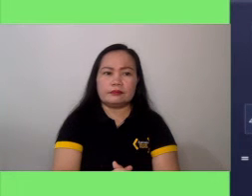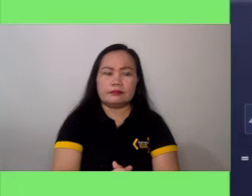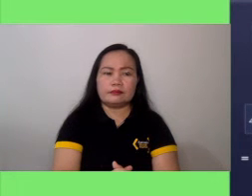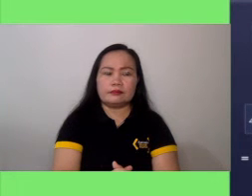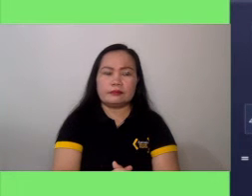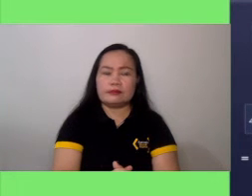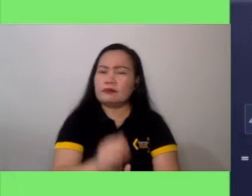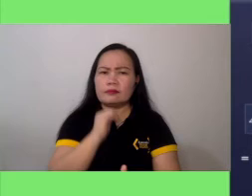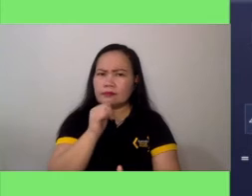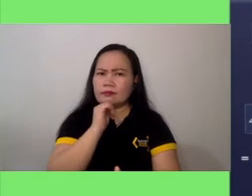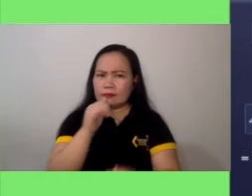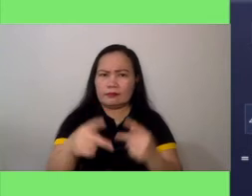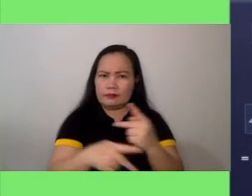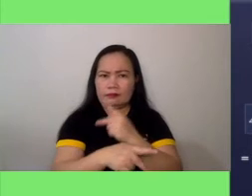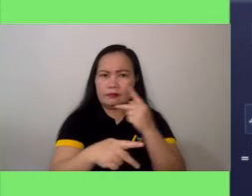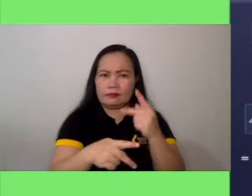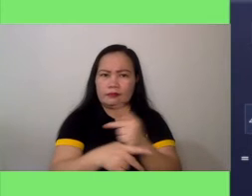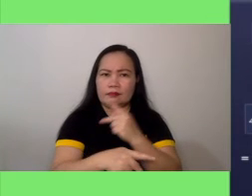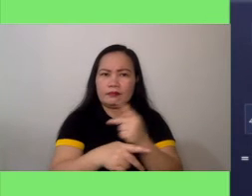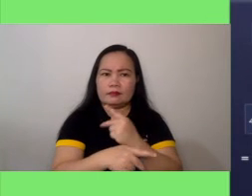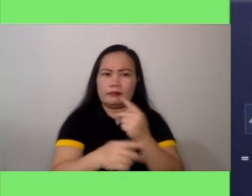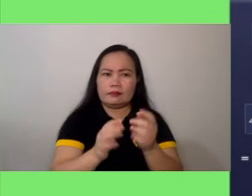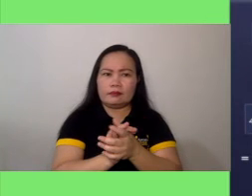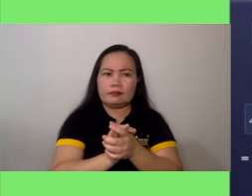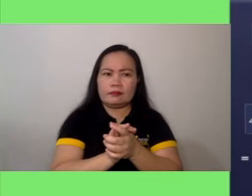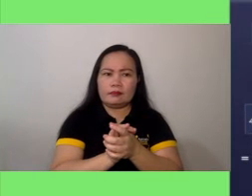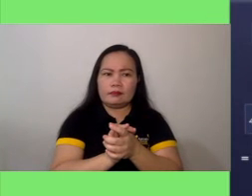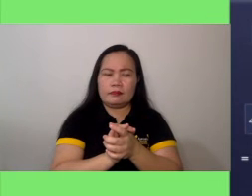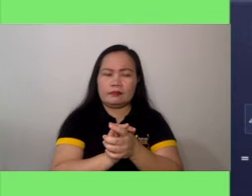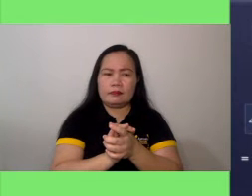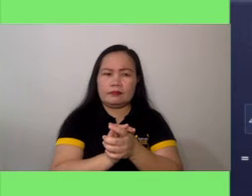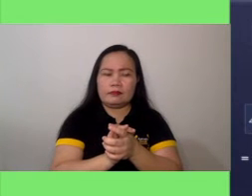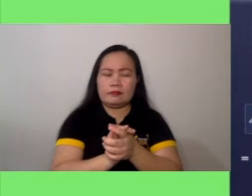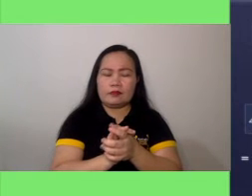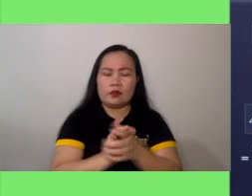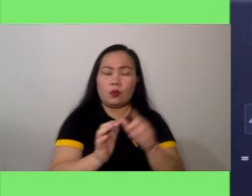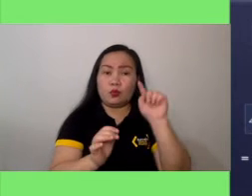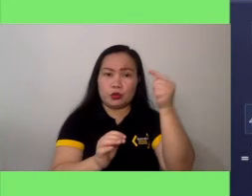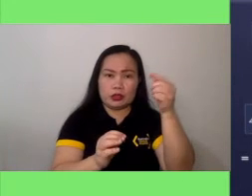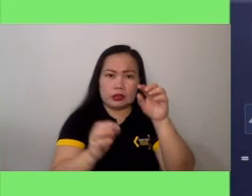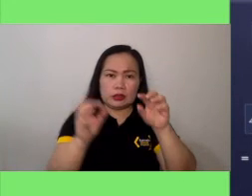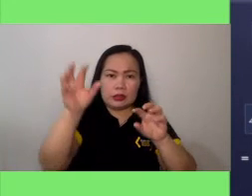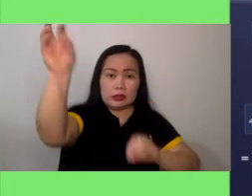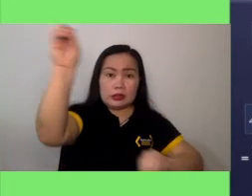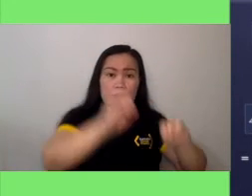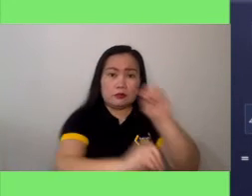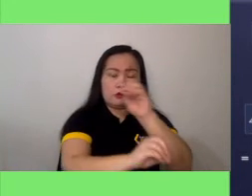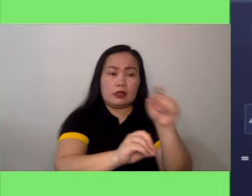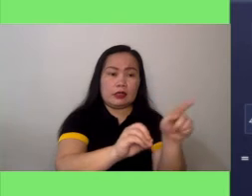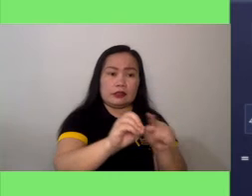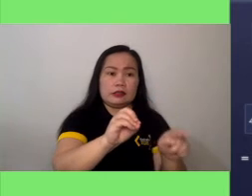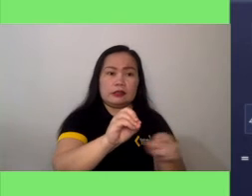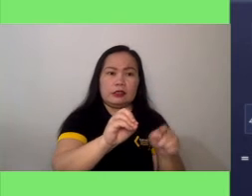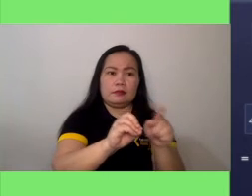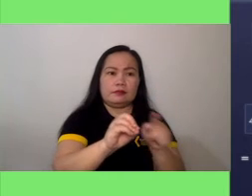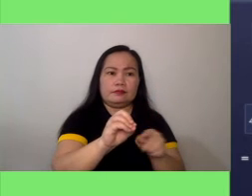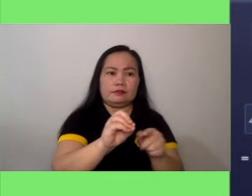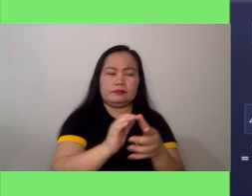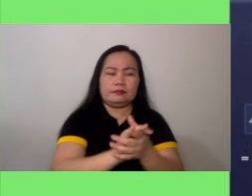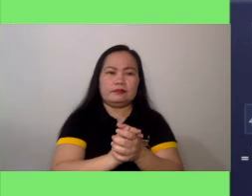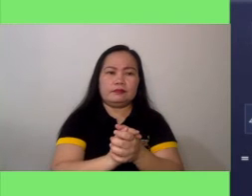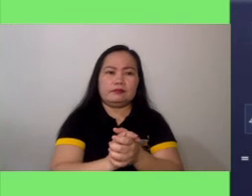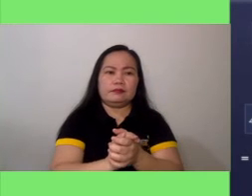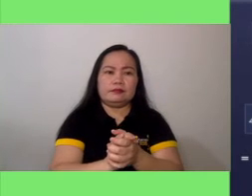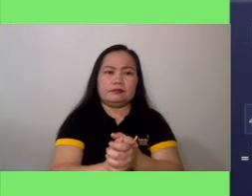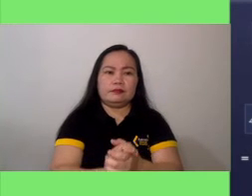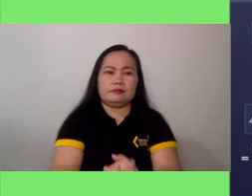Paano ba malalaman na multiplication o ano? Kasi baka isipin nyo, tuwing may parenthesis is imumultiply.